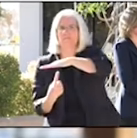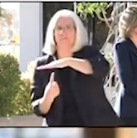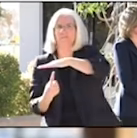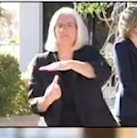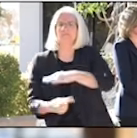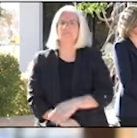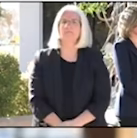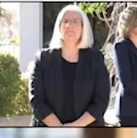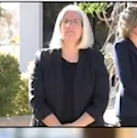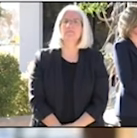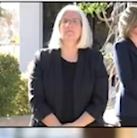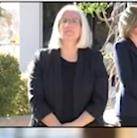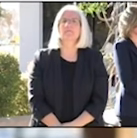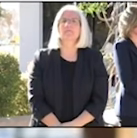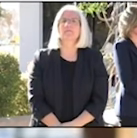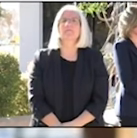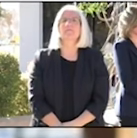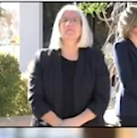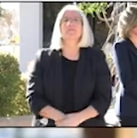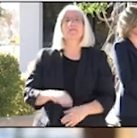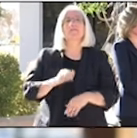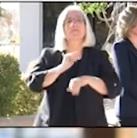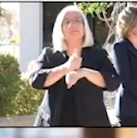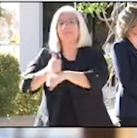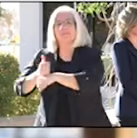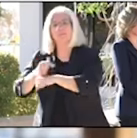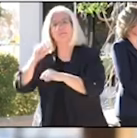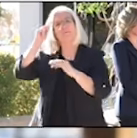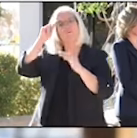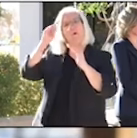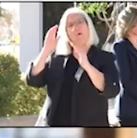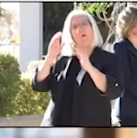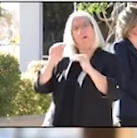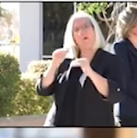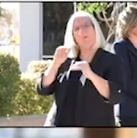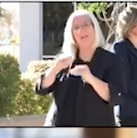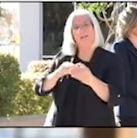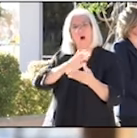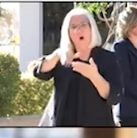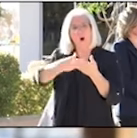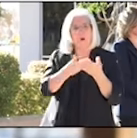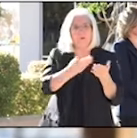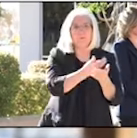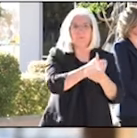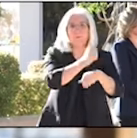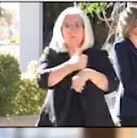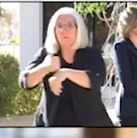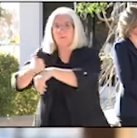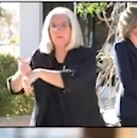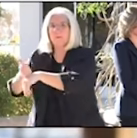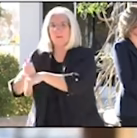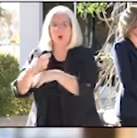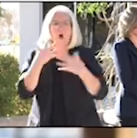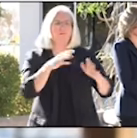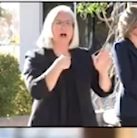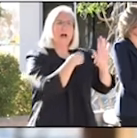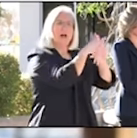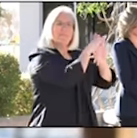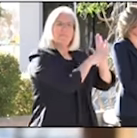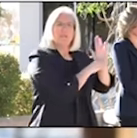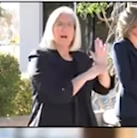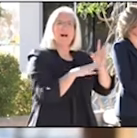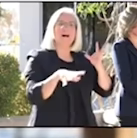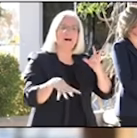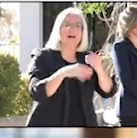Our hope is that these measures layered on top of the measures that the state has taken with the purple